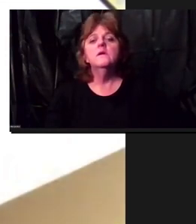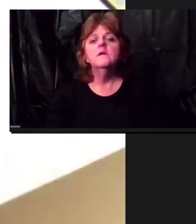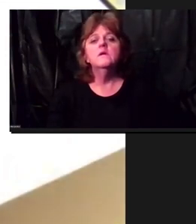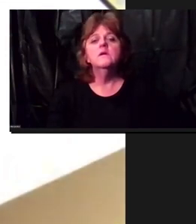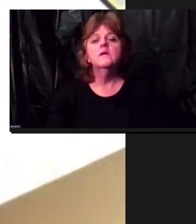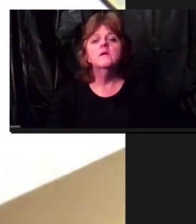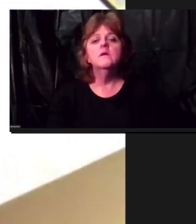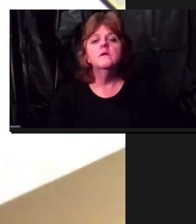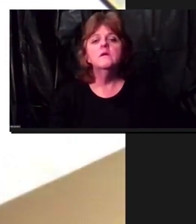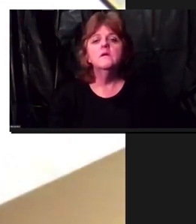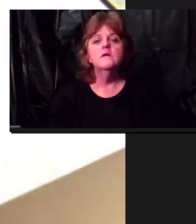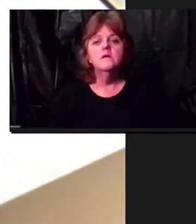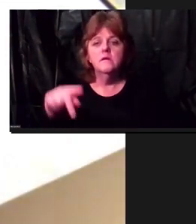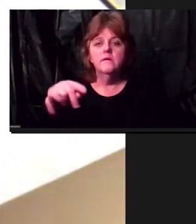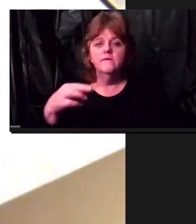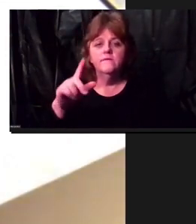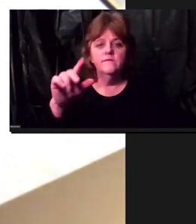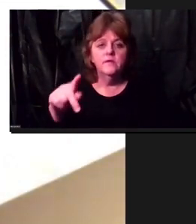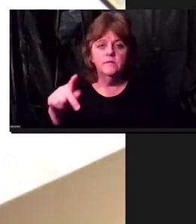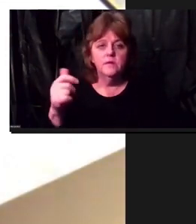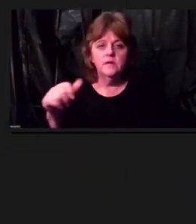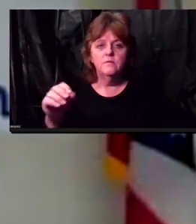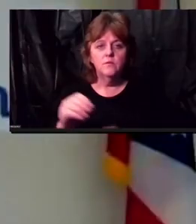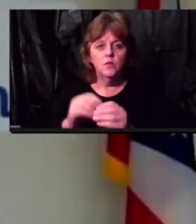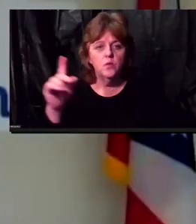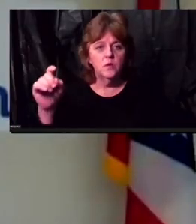All right, Philip, do we have any more questions?